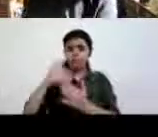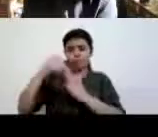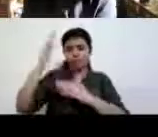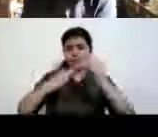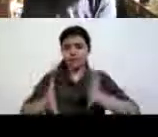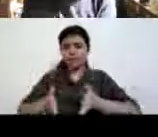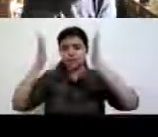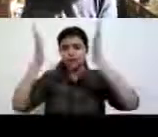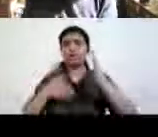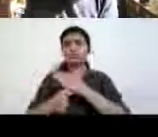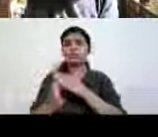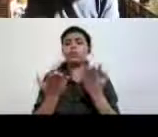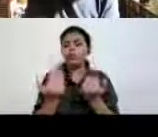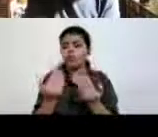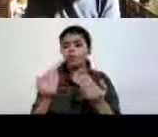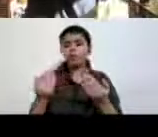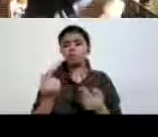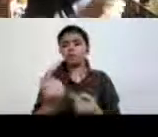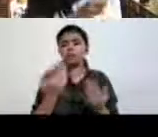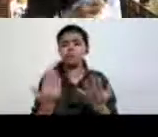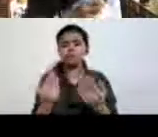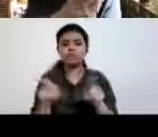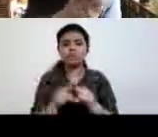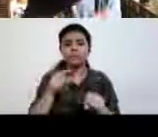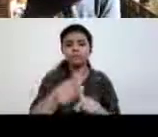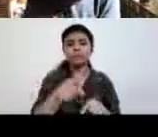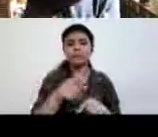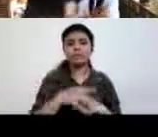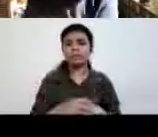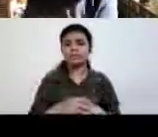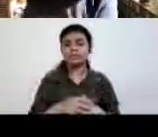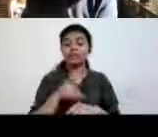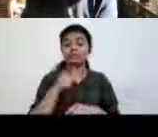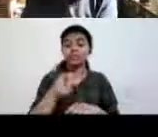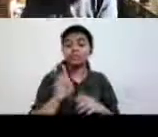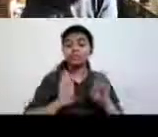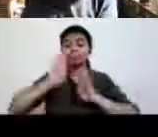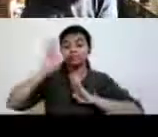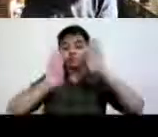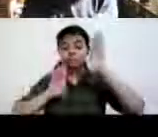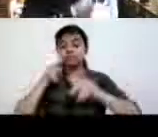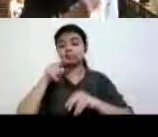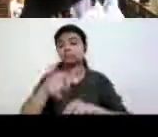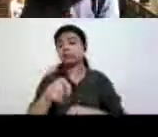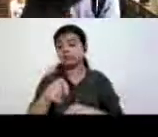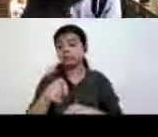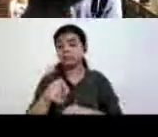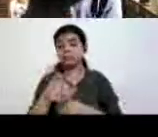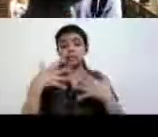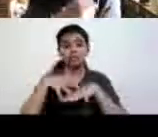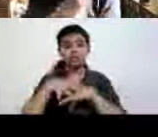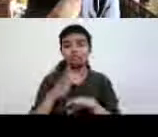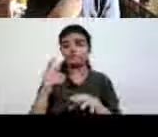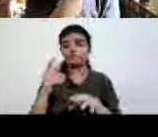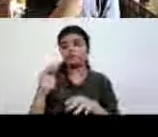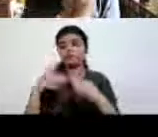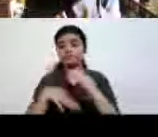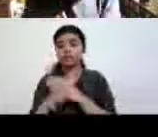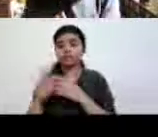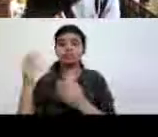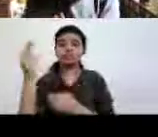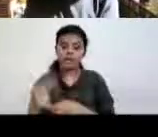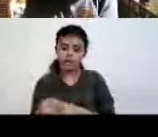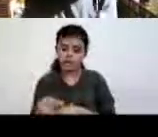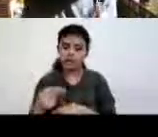of people with disabilities into a democratic design process. In a design process where also